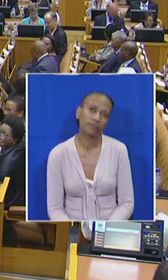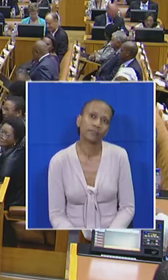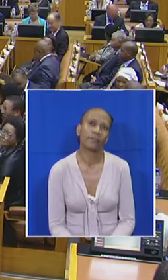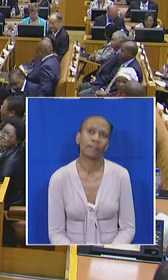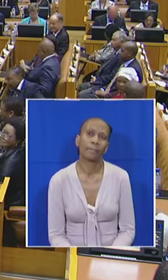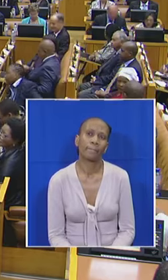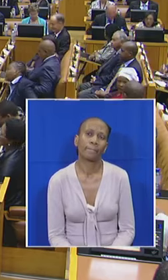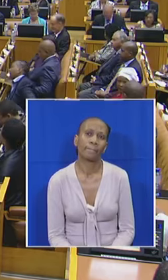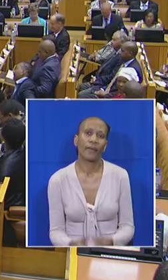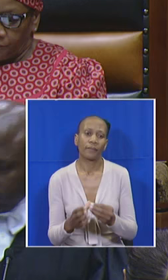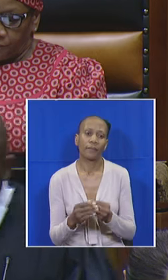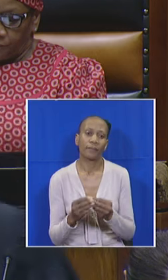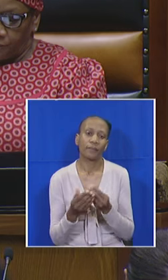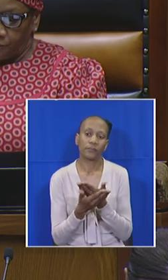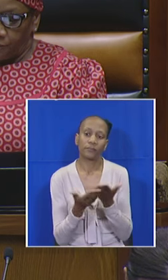Honorable members,